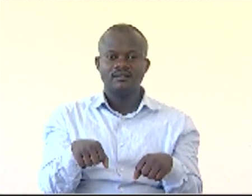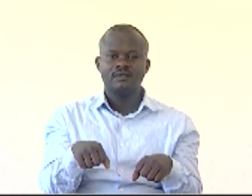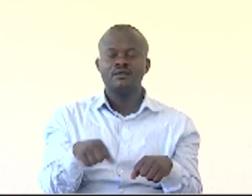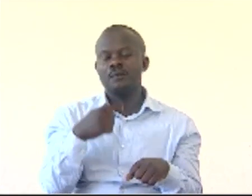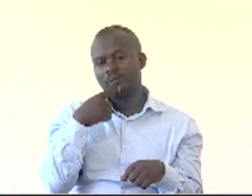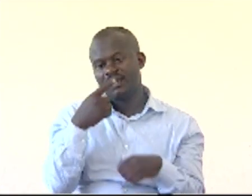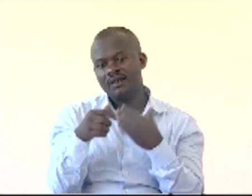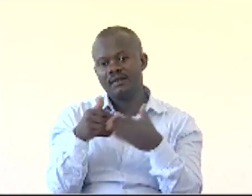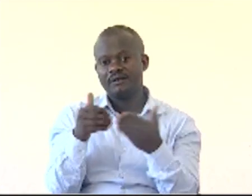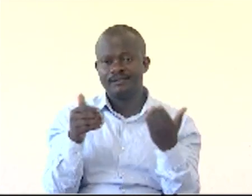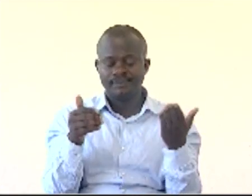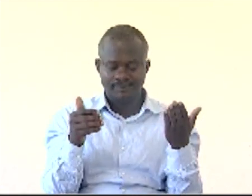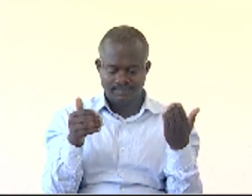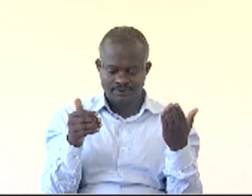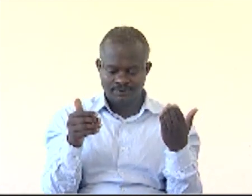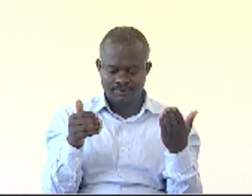be